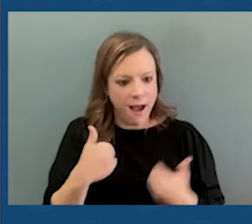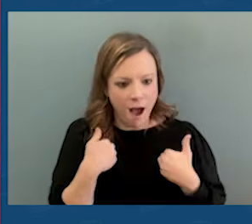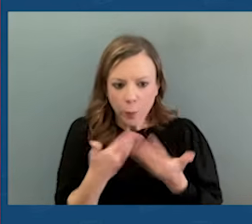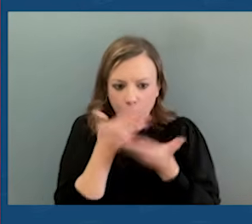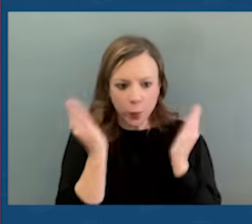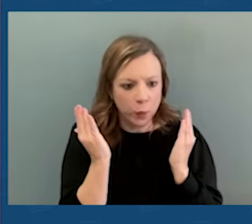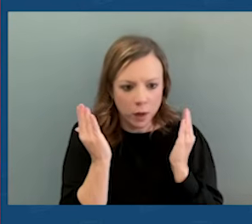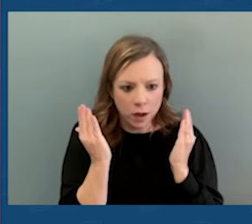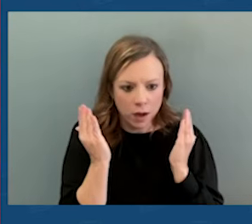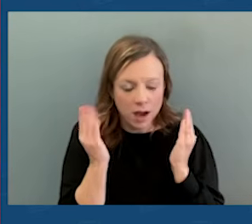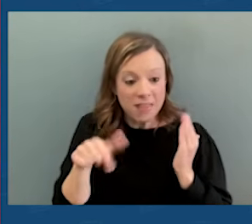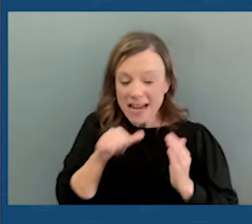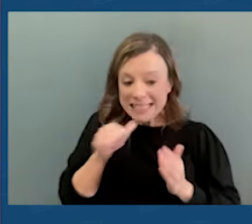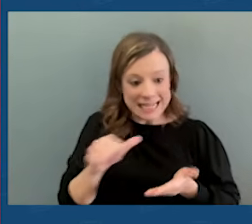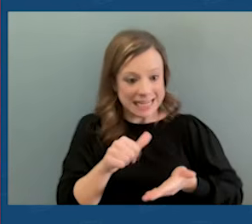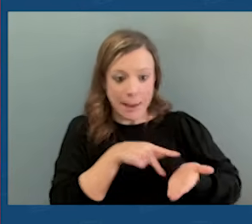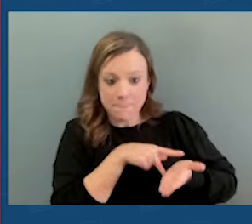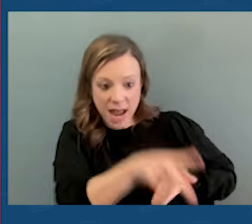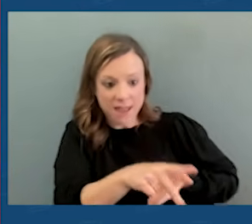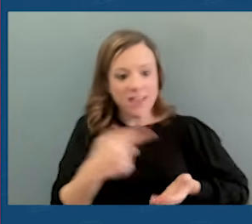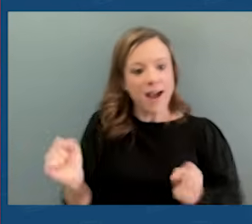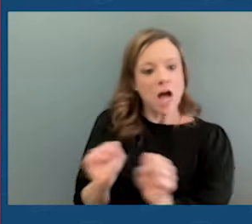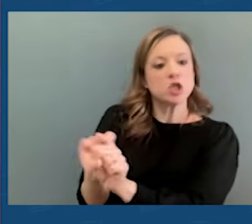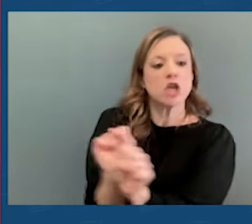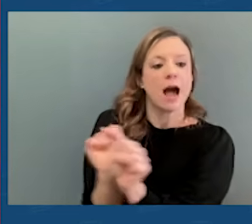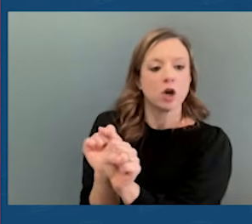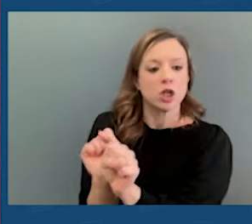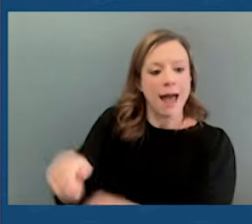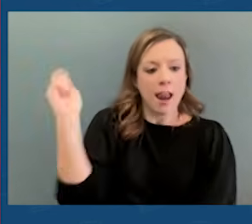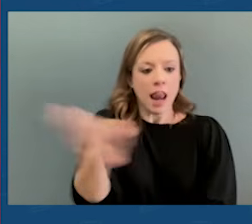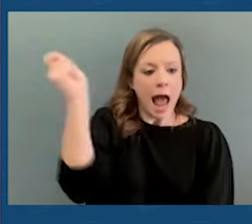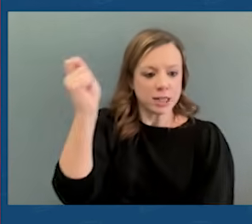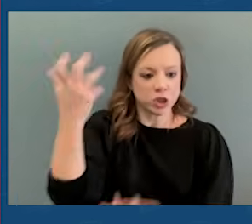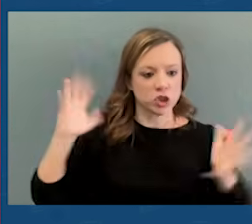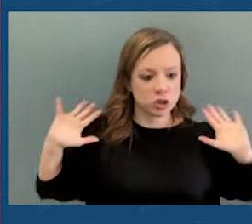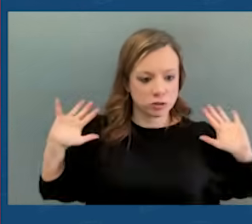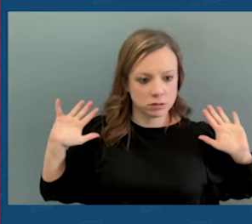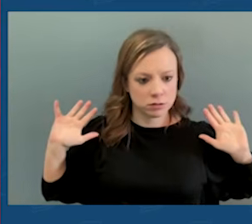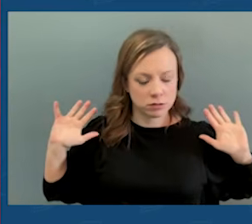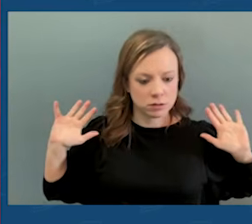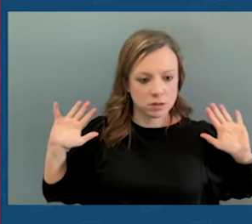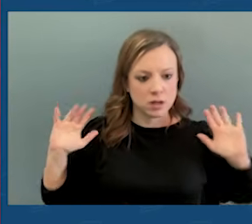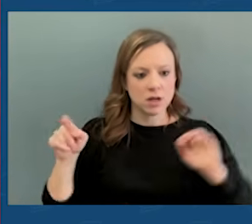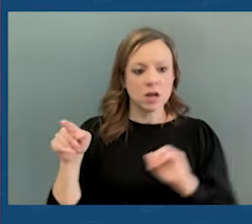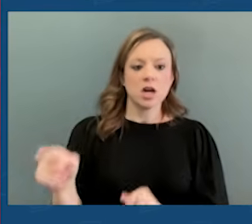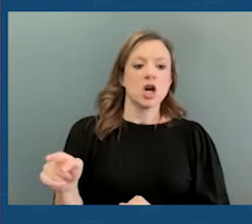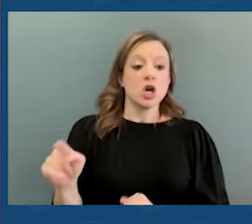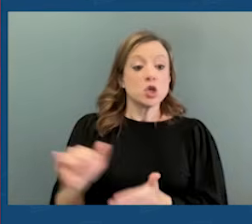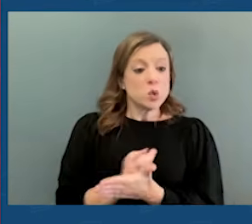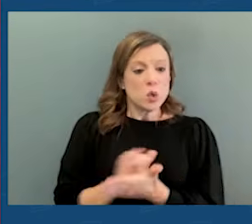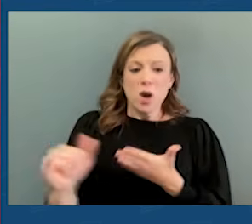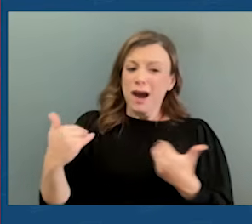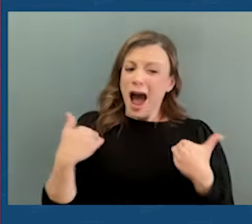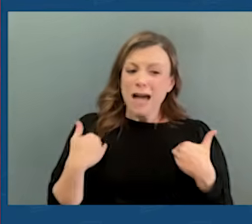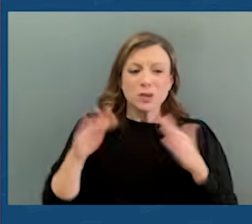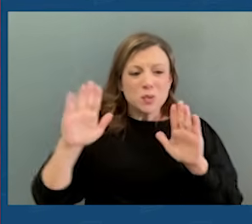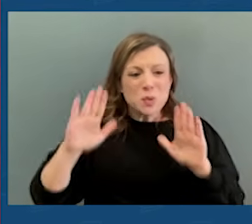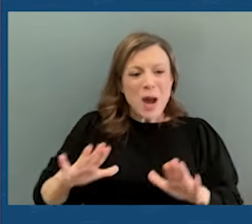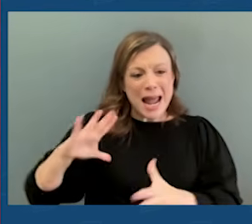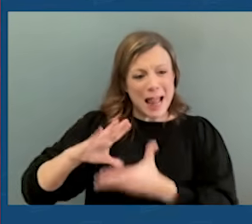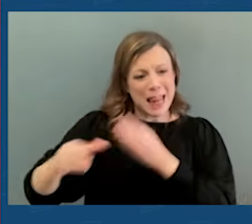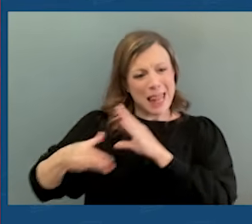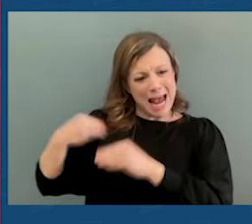card and a paycheck. They got shackles and a lash. And while New York does have an incredible legacy as a cradle of